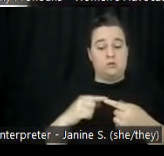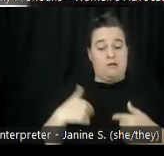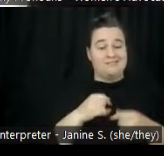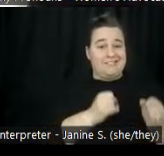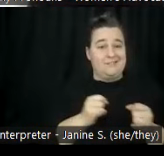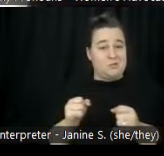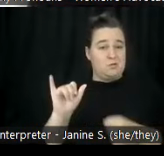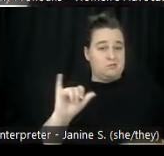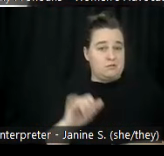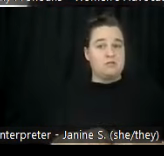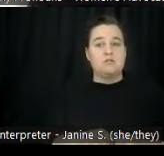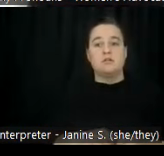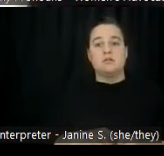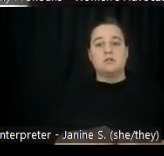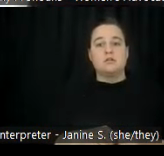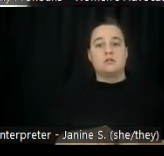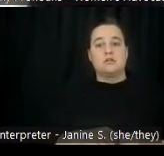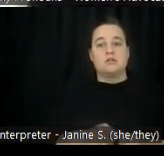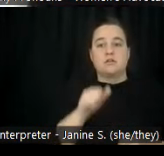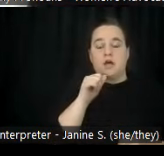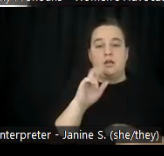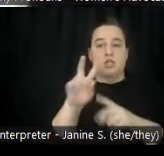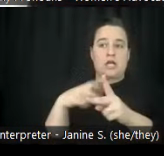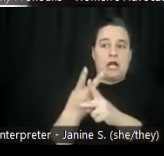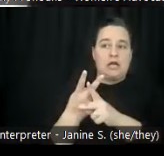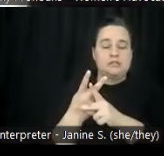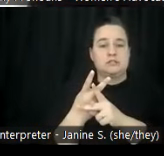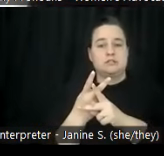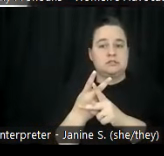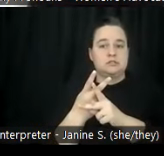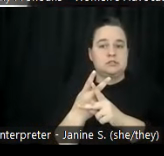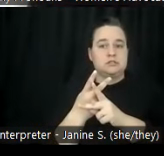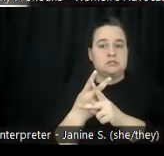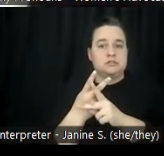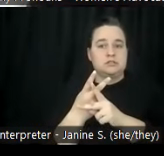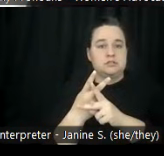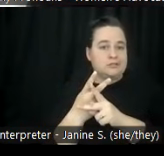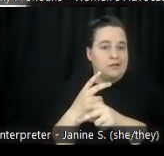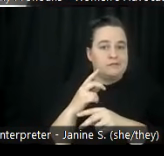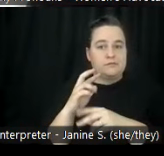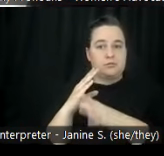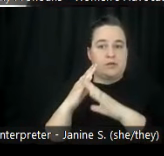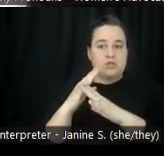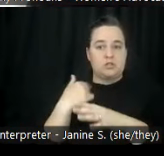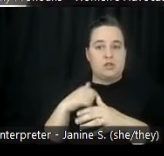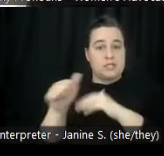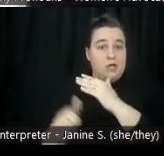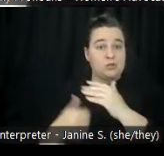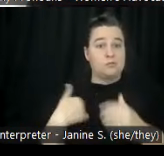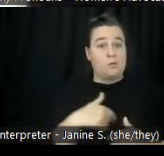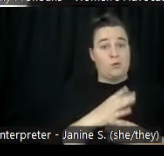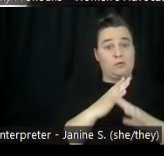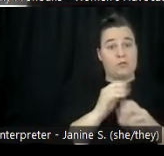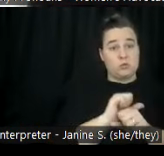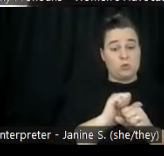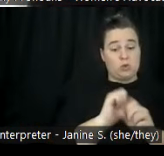individuals, so not just what kind of prevention does this fall under, but as a prevention worker, right, I